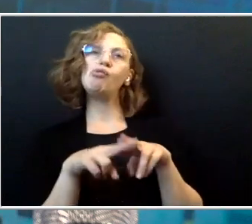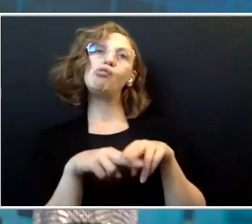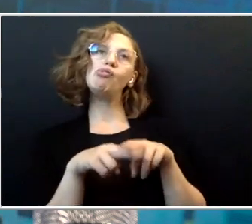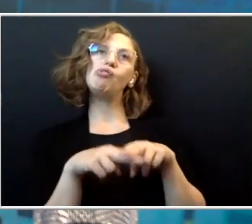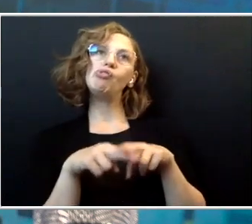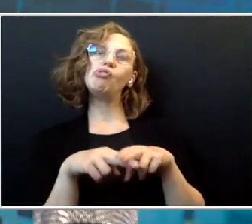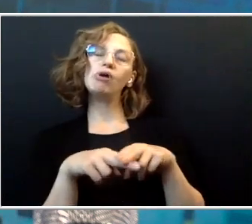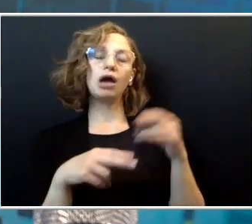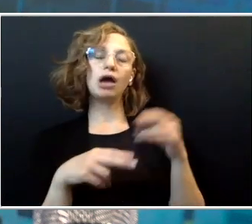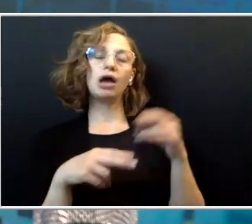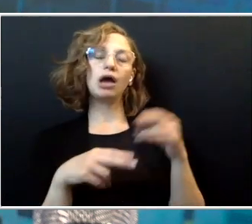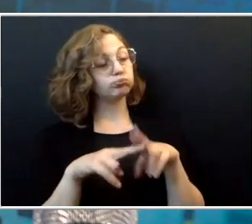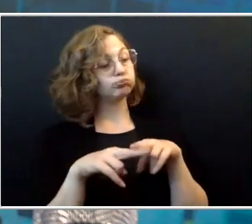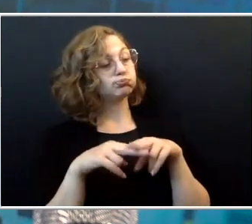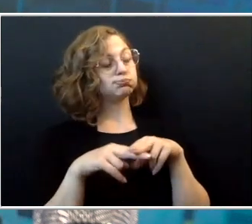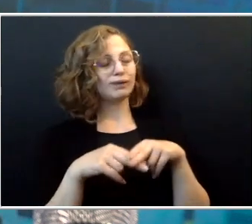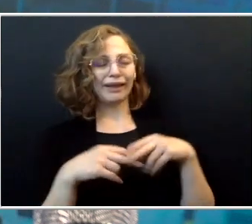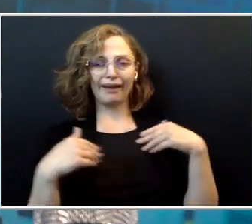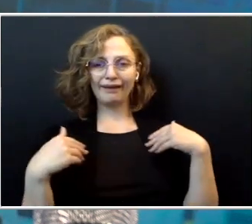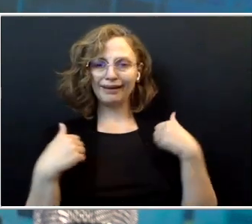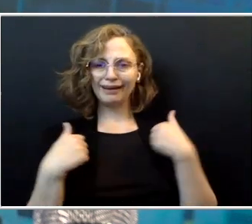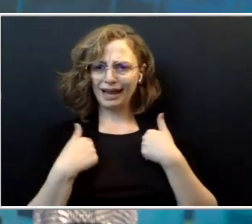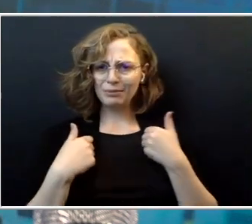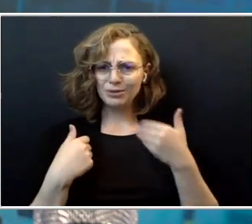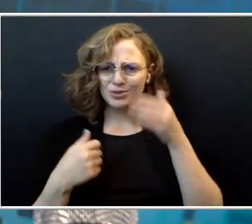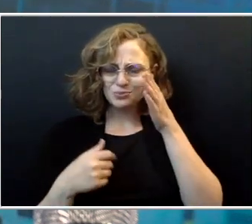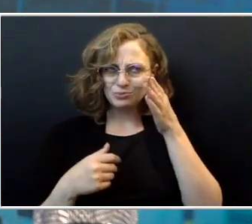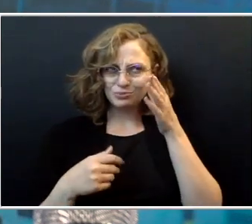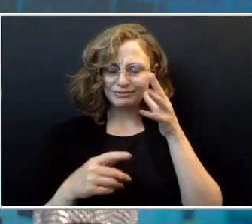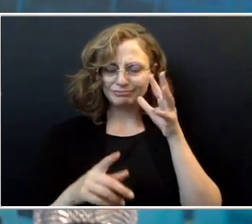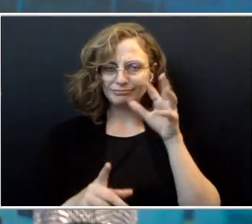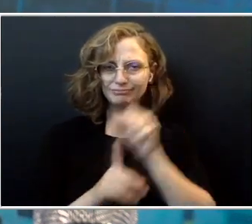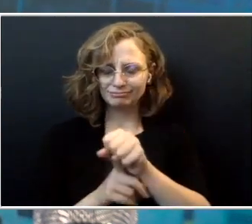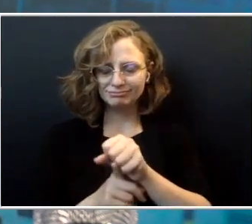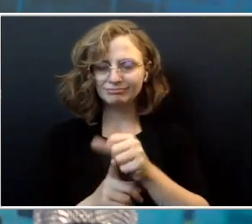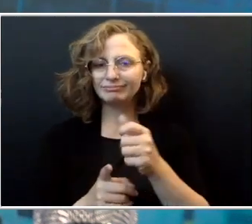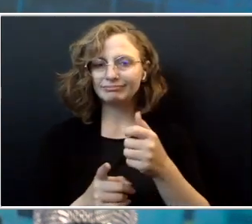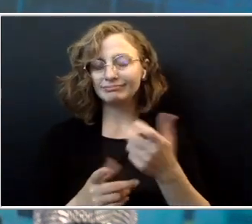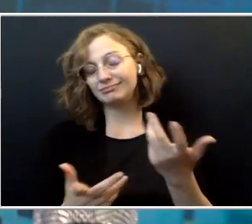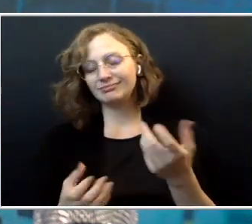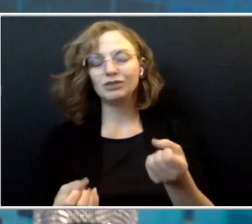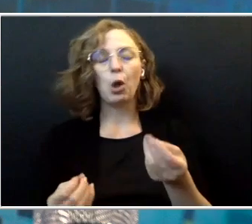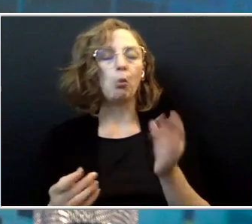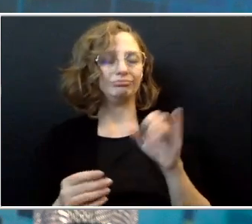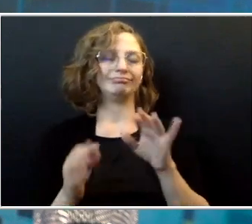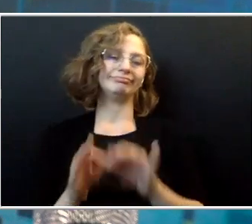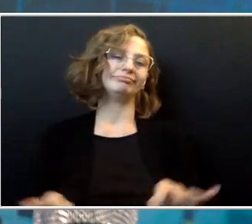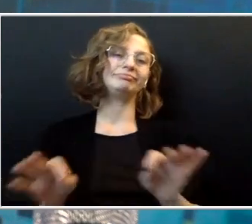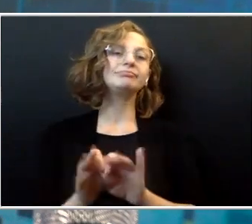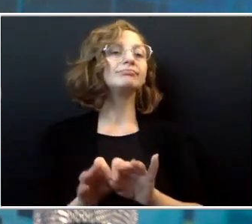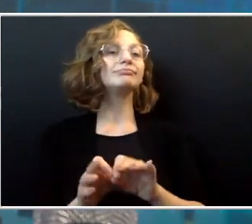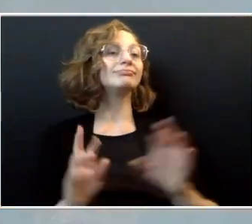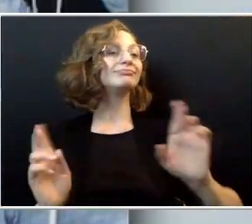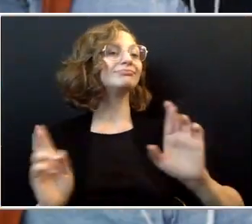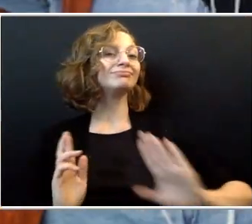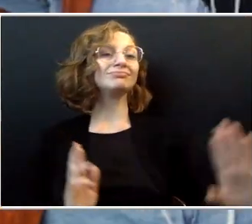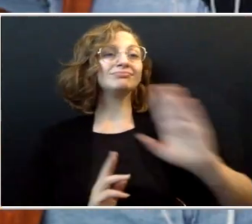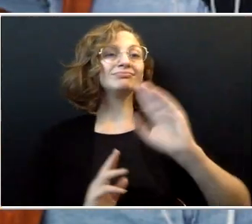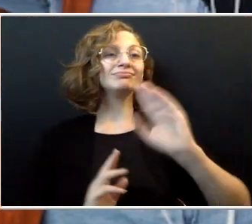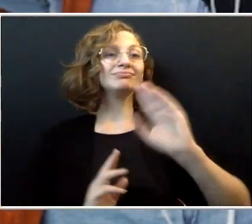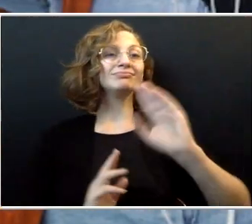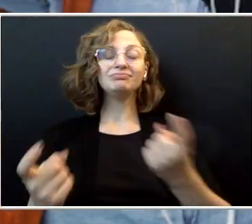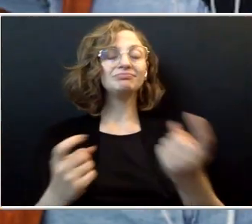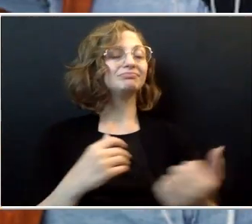is intentional and important for us, and it keeps us going. All right, so we're here to answer your questions. Send them using the links on your screen,